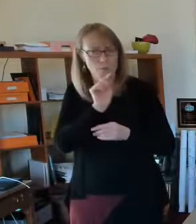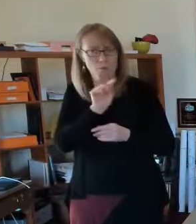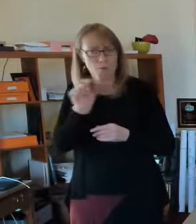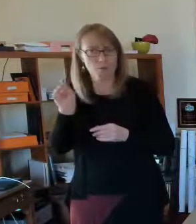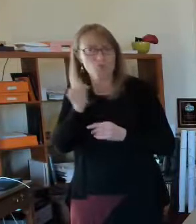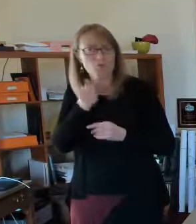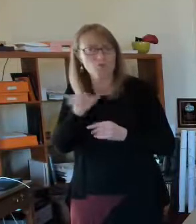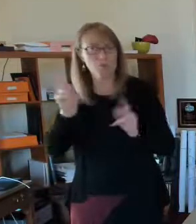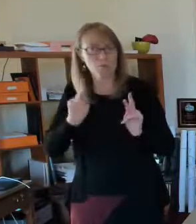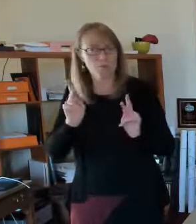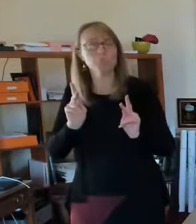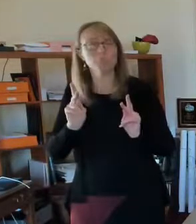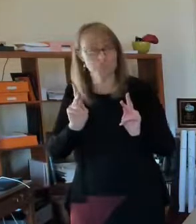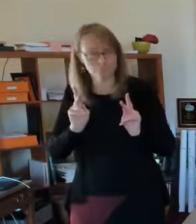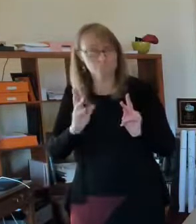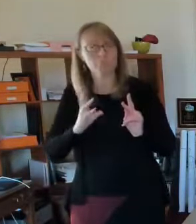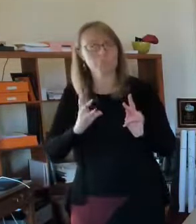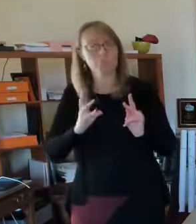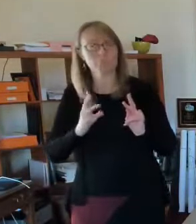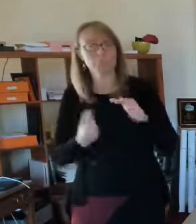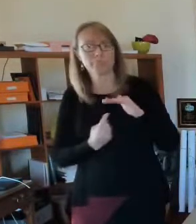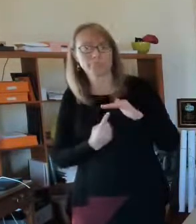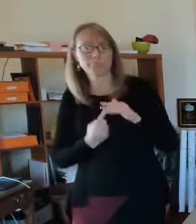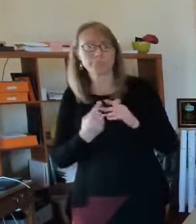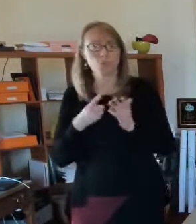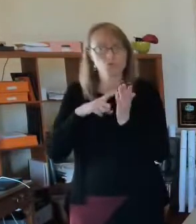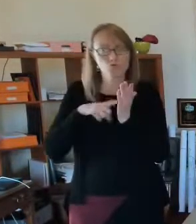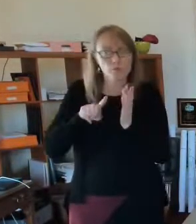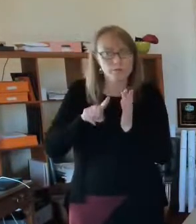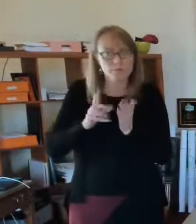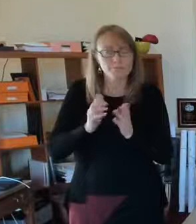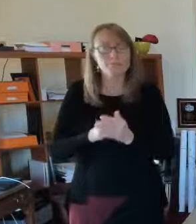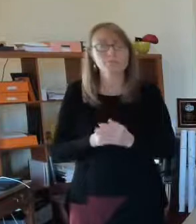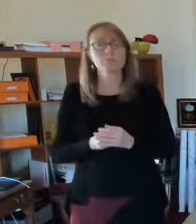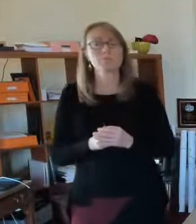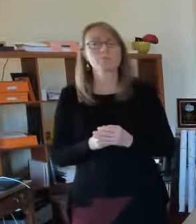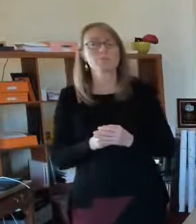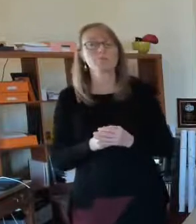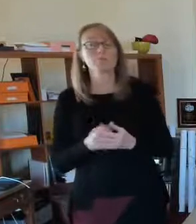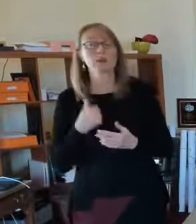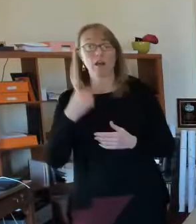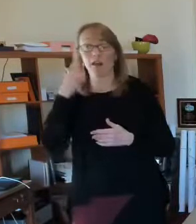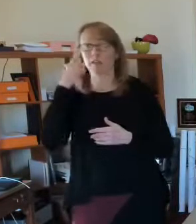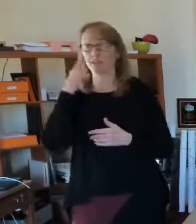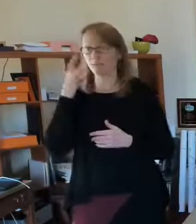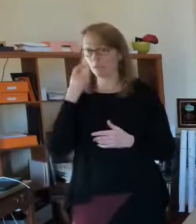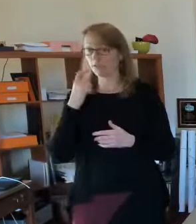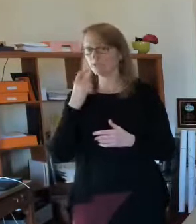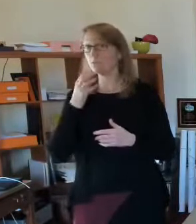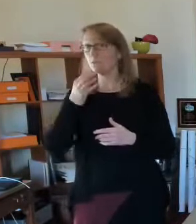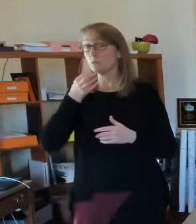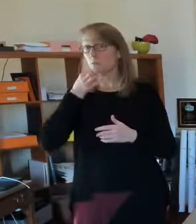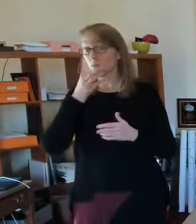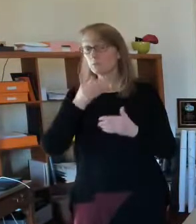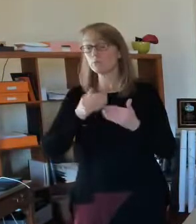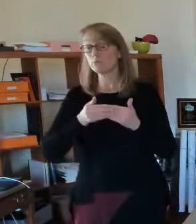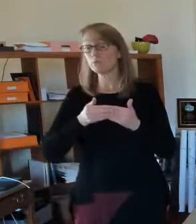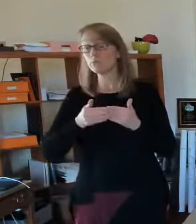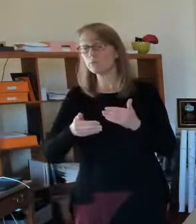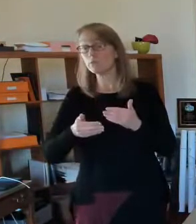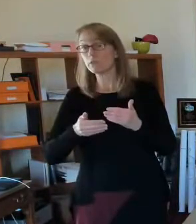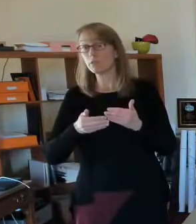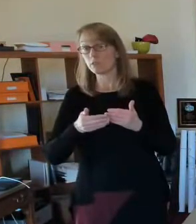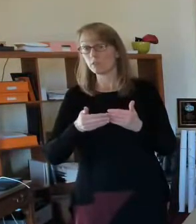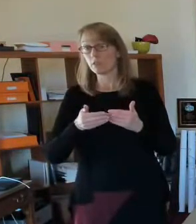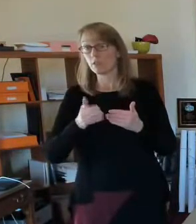I expect that, you know, there's a move afoot to sort of promote this